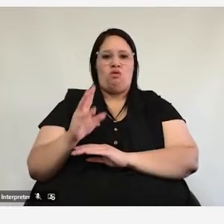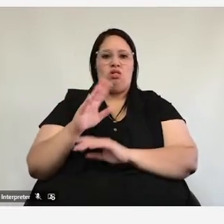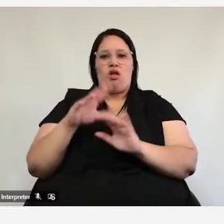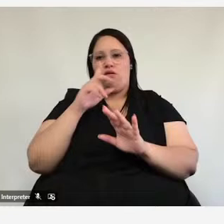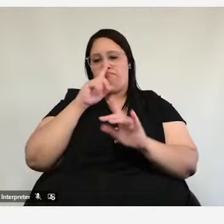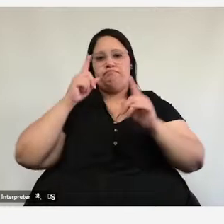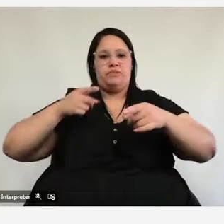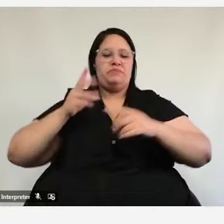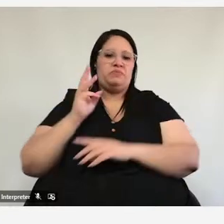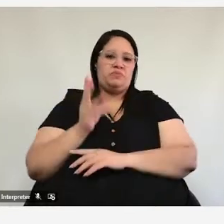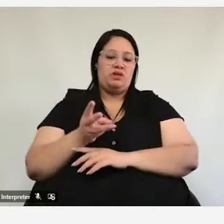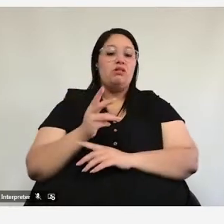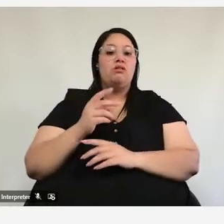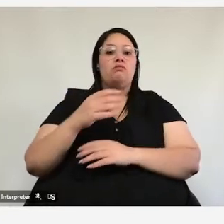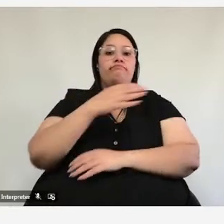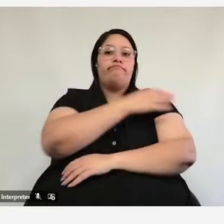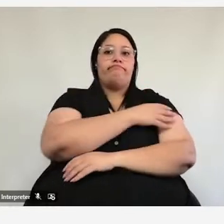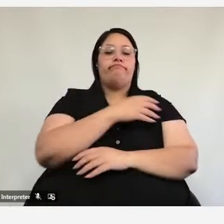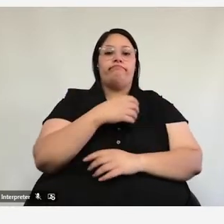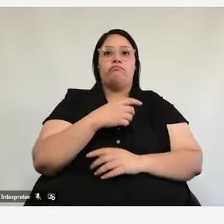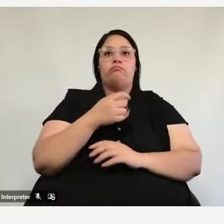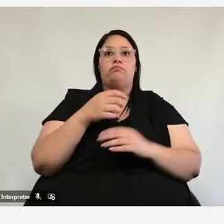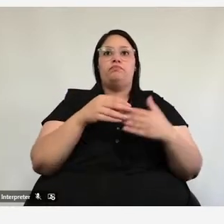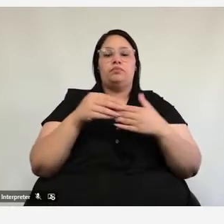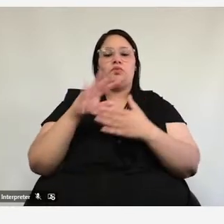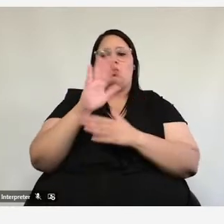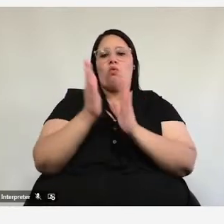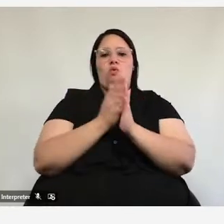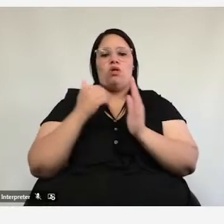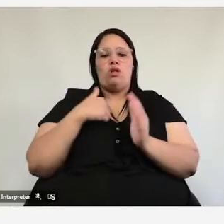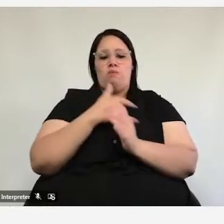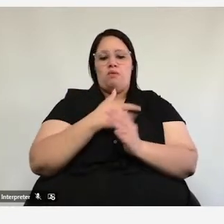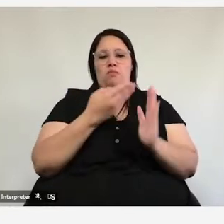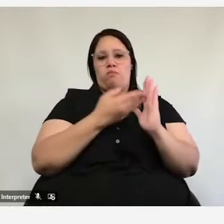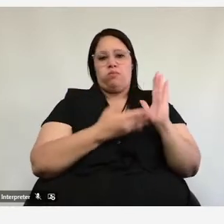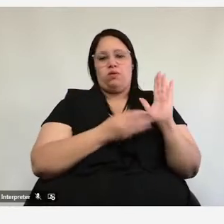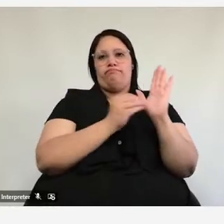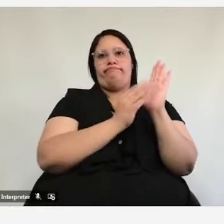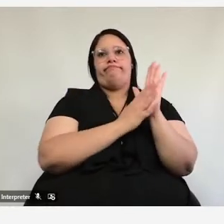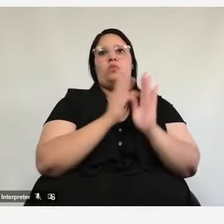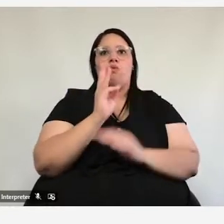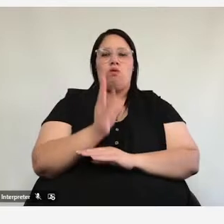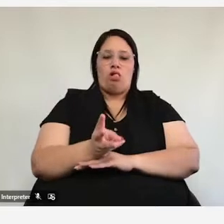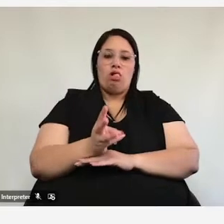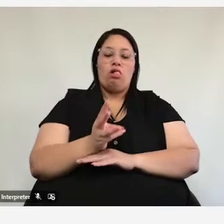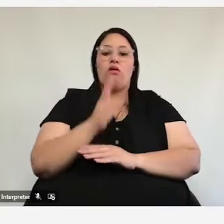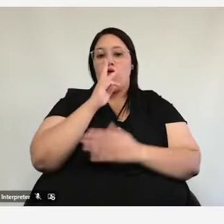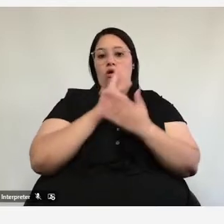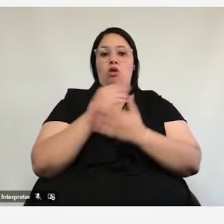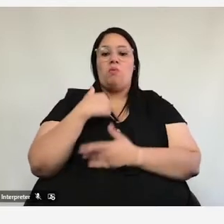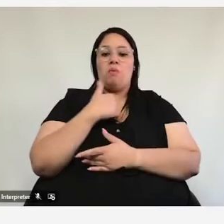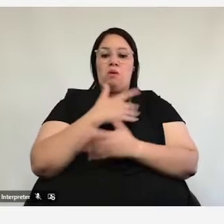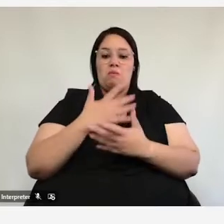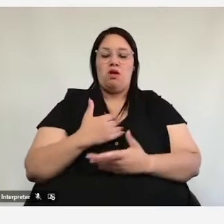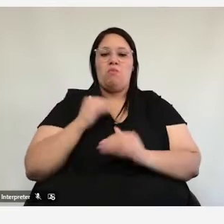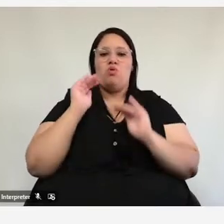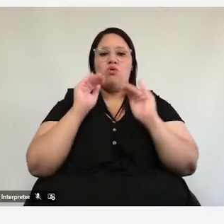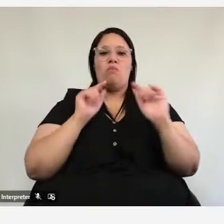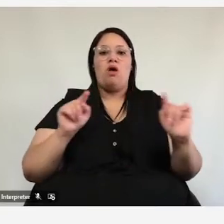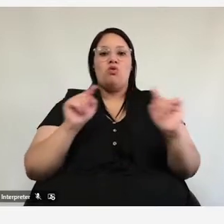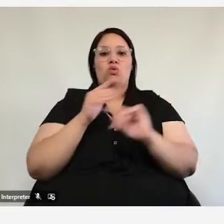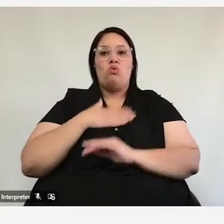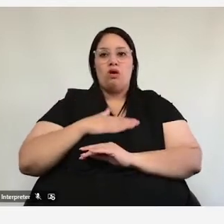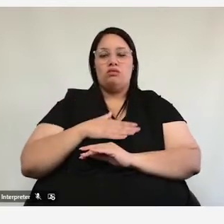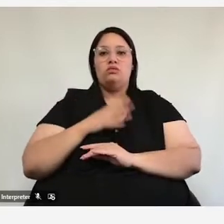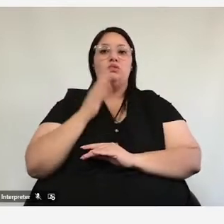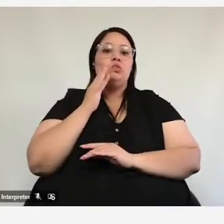order. The Sergeant at Arms will record all members' attendance. Honourable members, I wish to remind you that in instances where